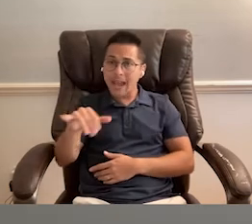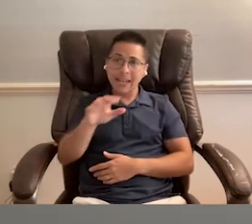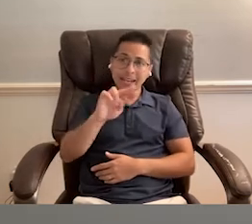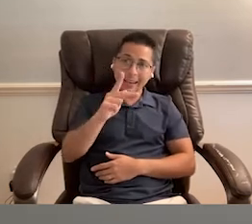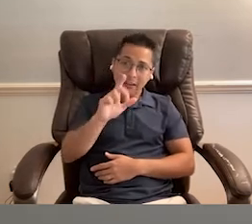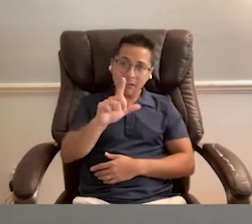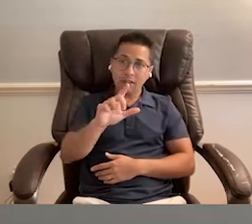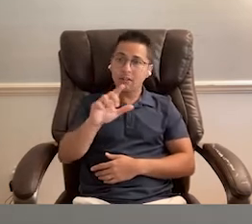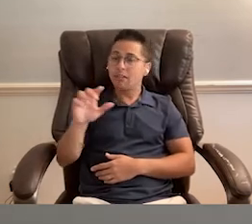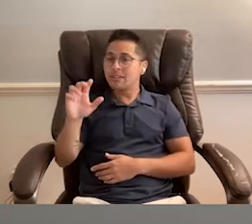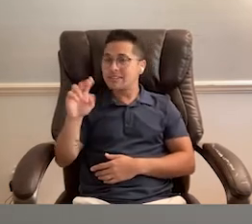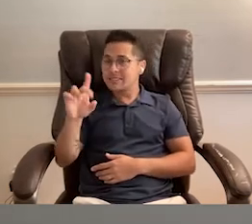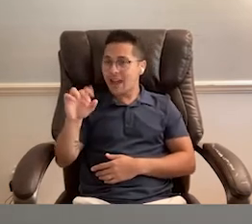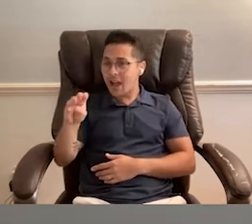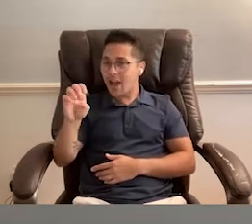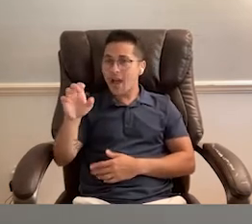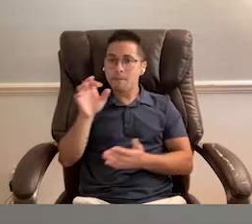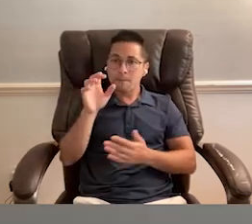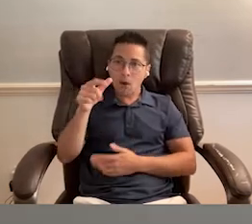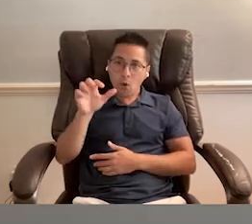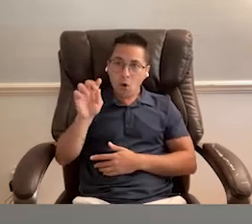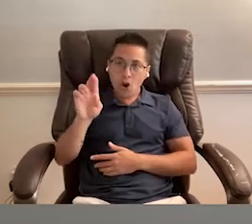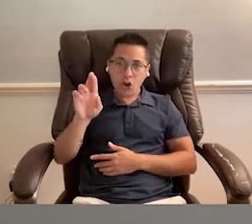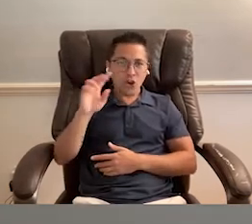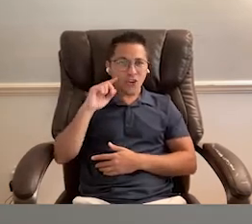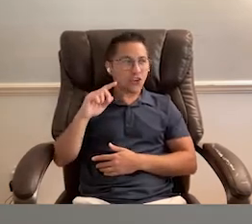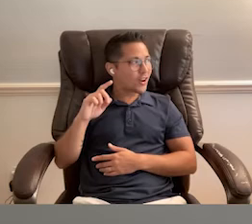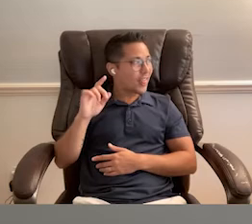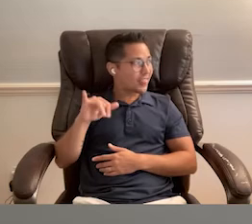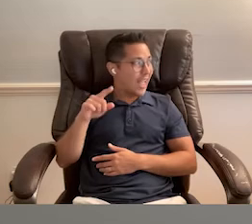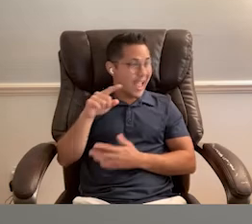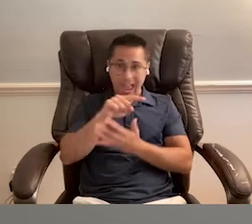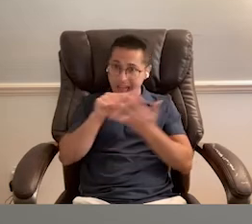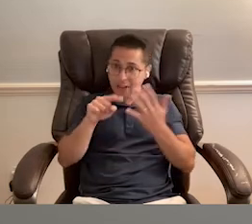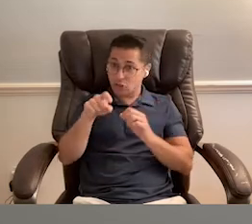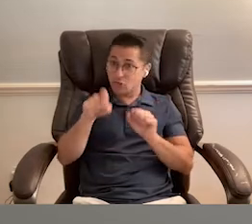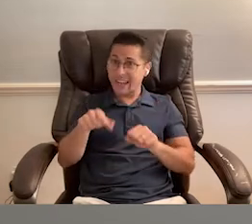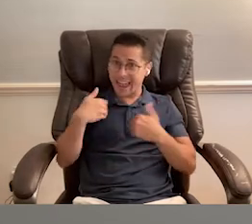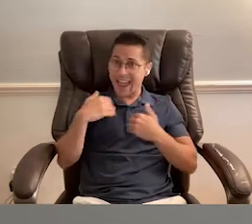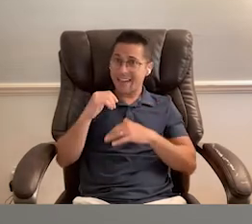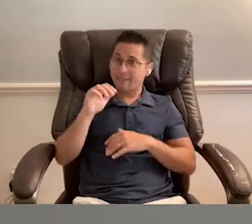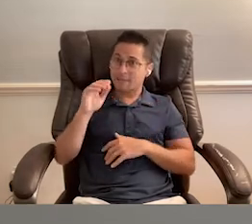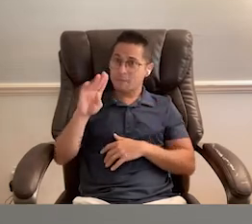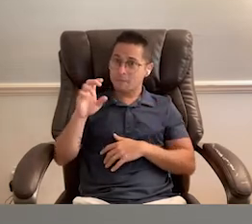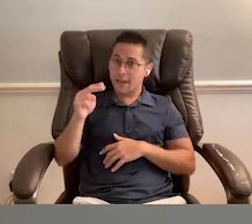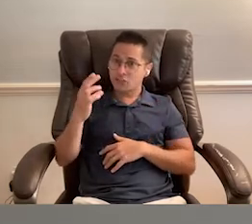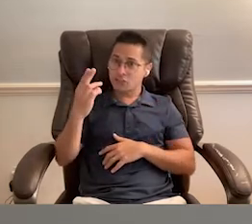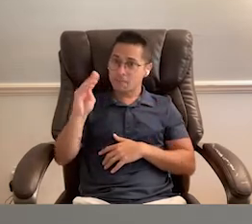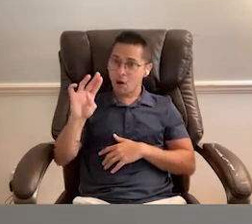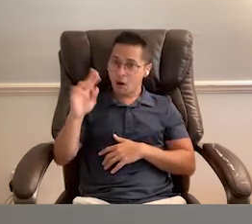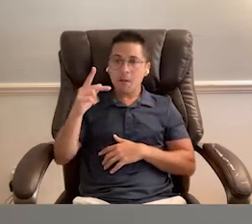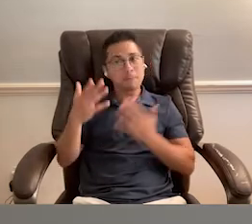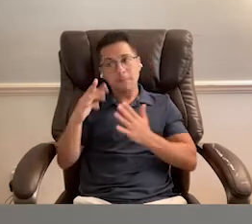nickel, a dime, a quarter, and a 50-cent piece is one of those you rarely see too, right? So you can have benchmarks, maybe start with the